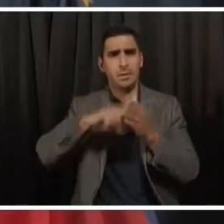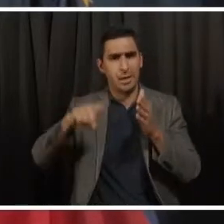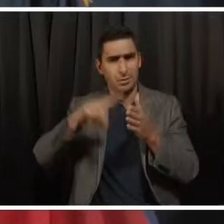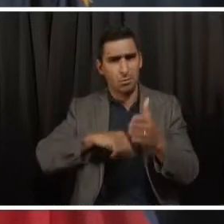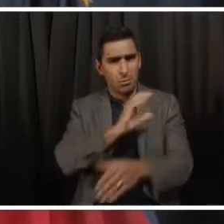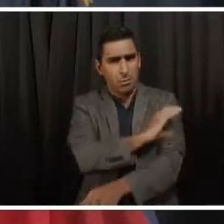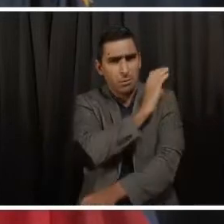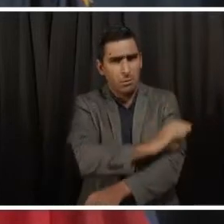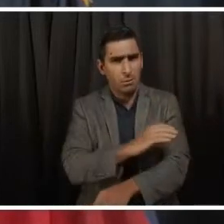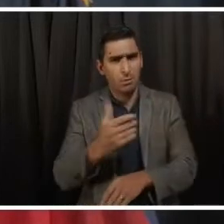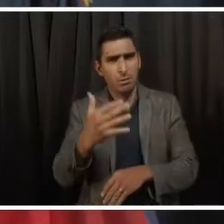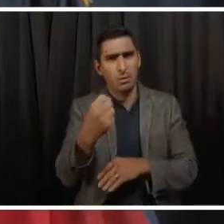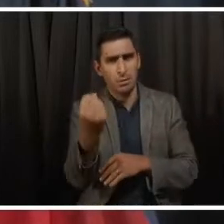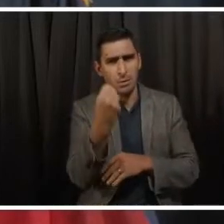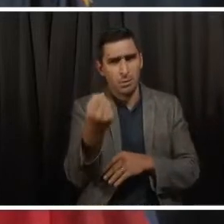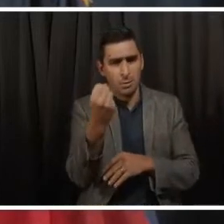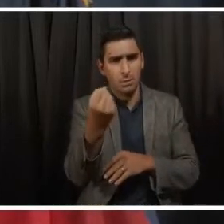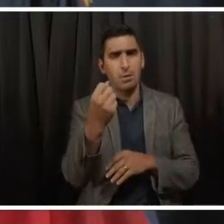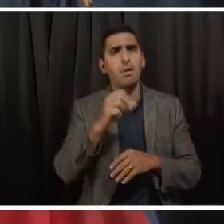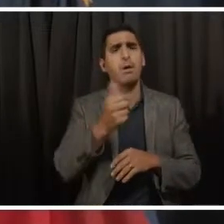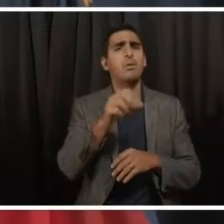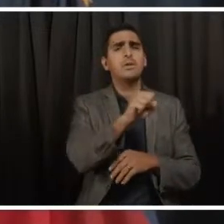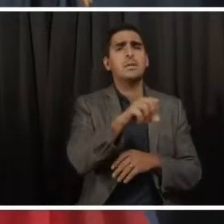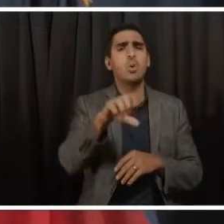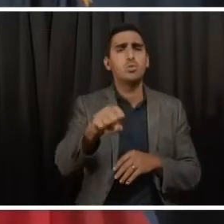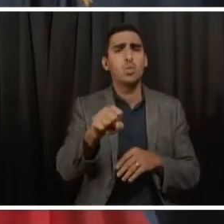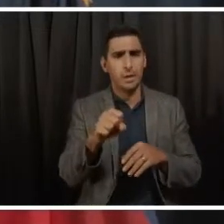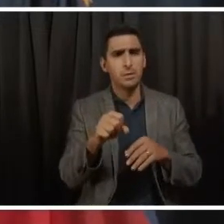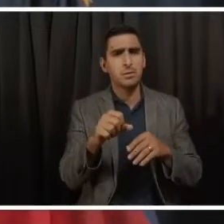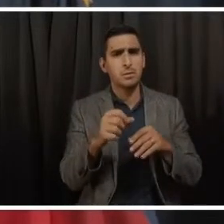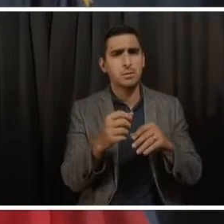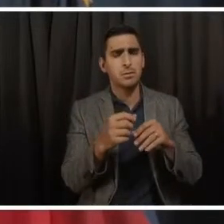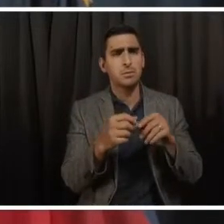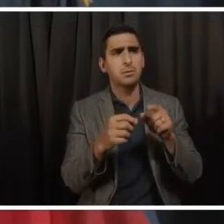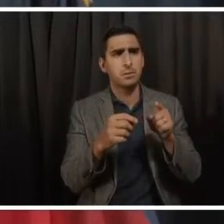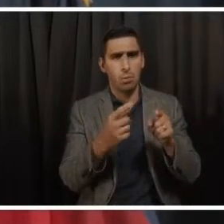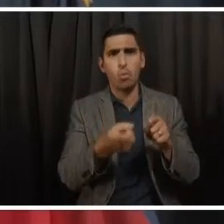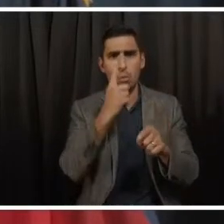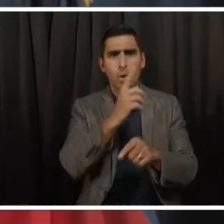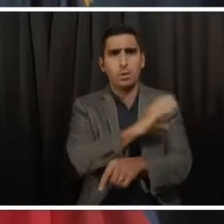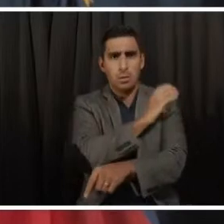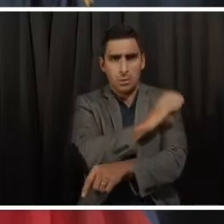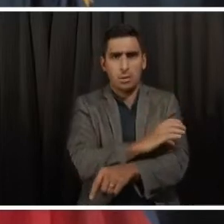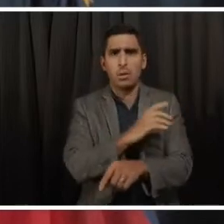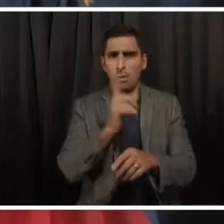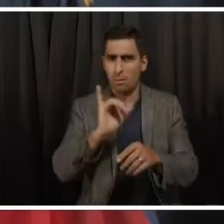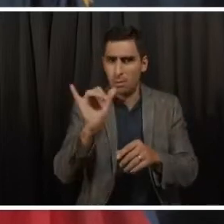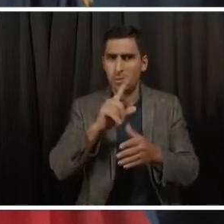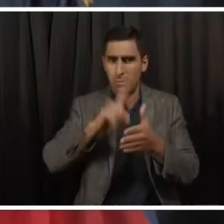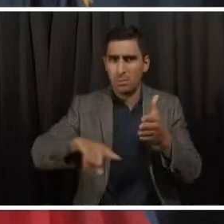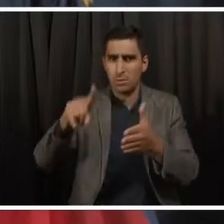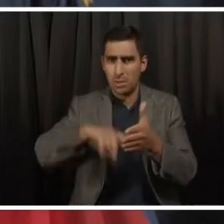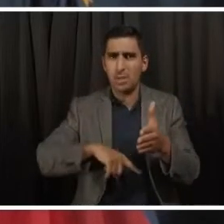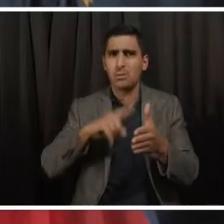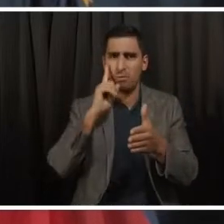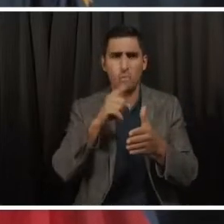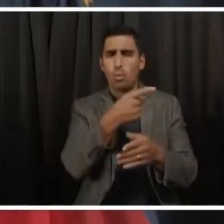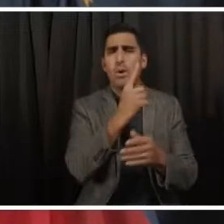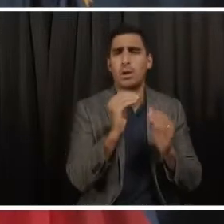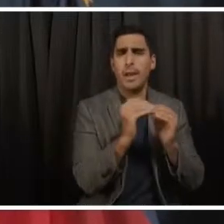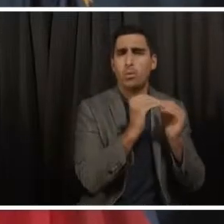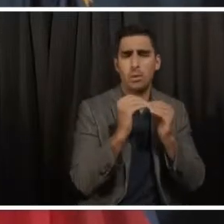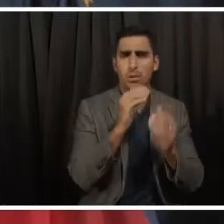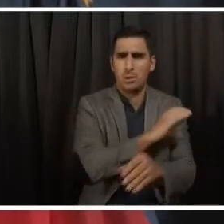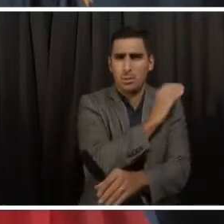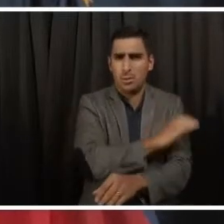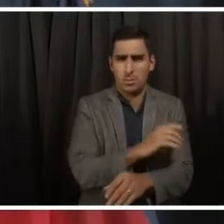another, the public health director in Steamboat Springs today, saying that they almost had a clinic cancellation for an equity clinic there. What